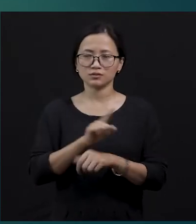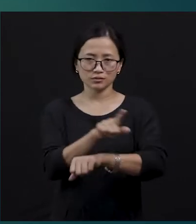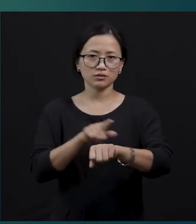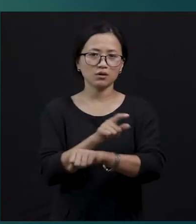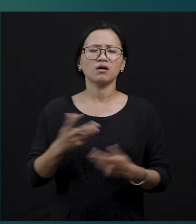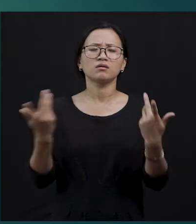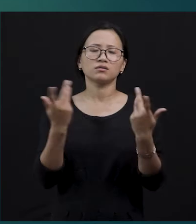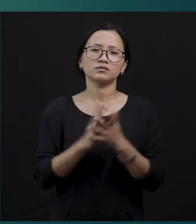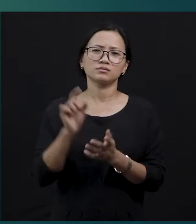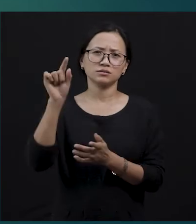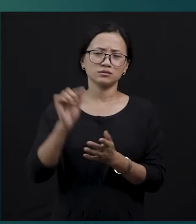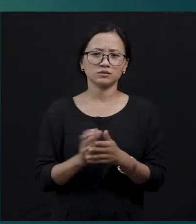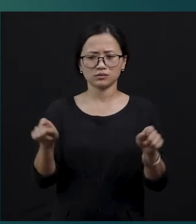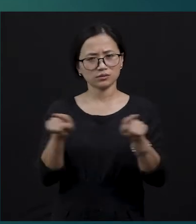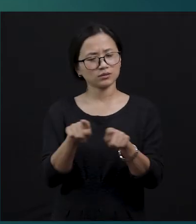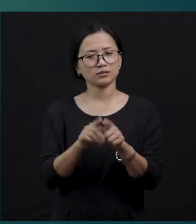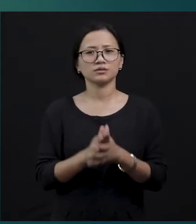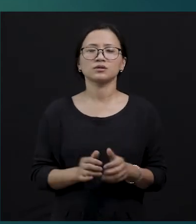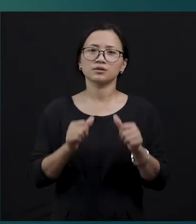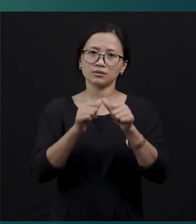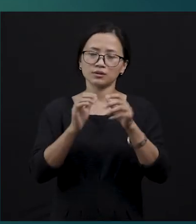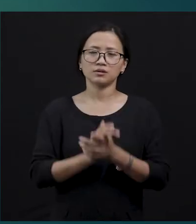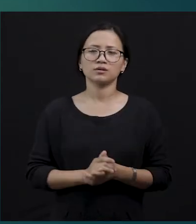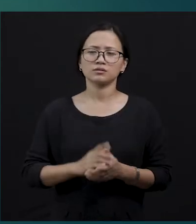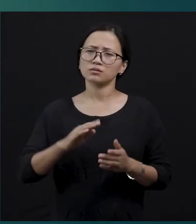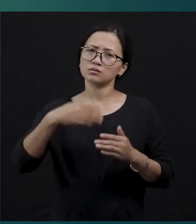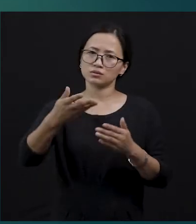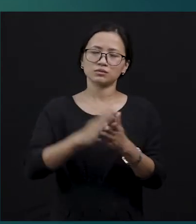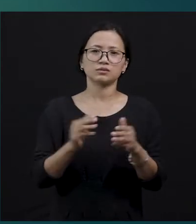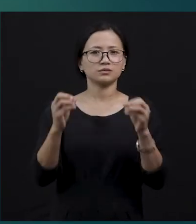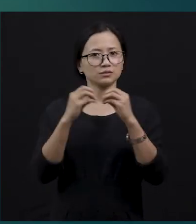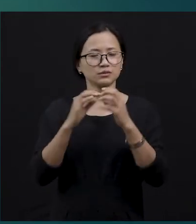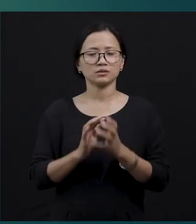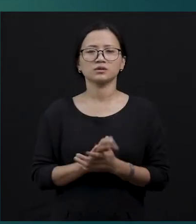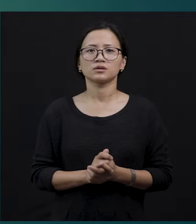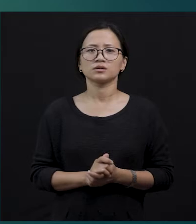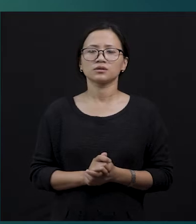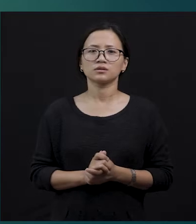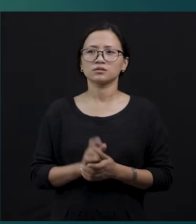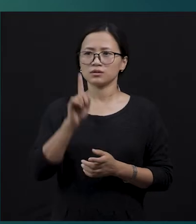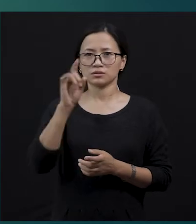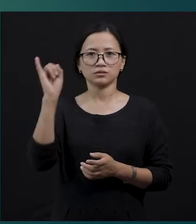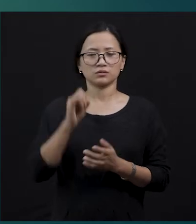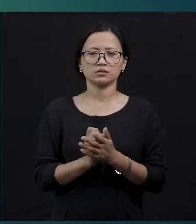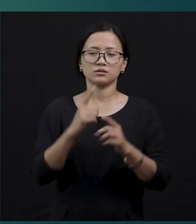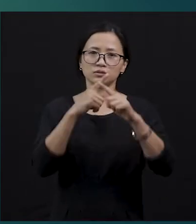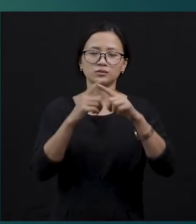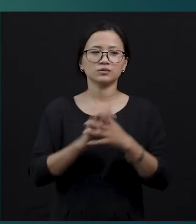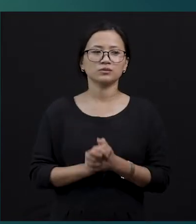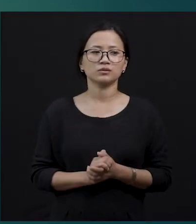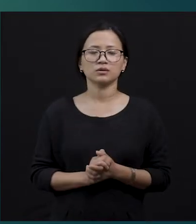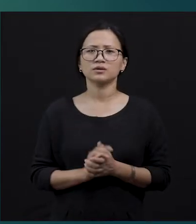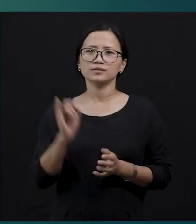same how we did in number A, same it goes with number B. So 16 hours, 16 into what